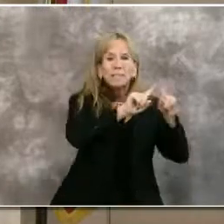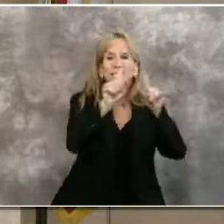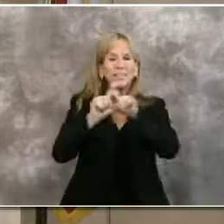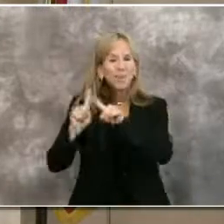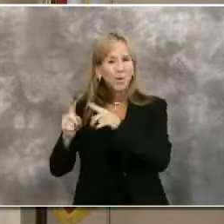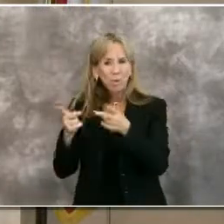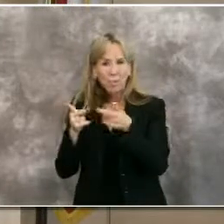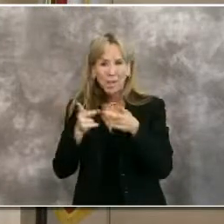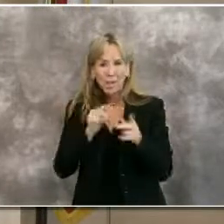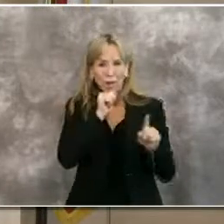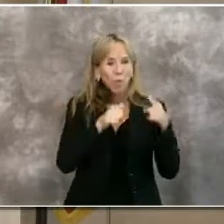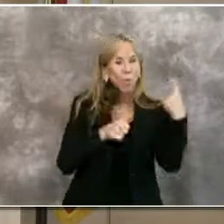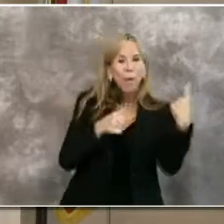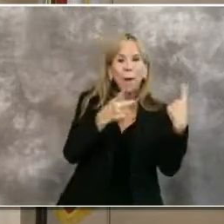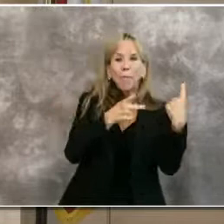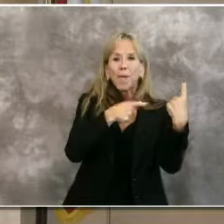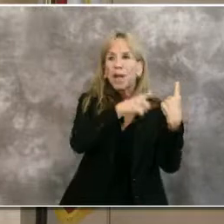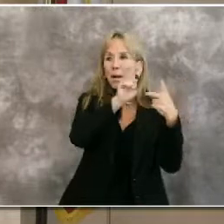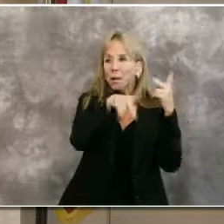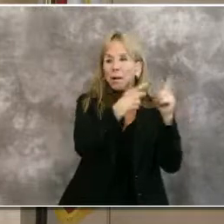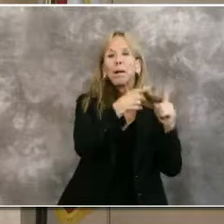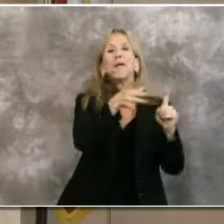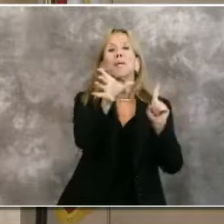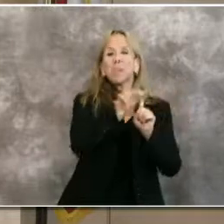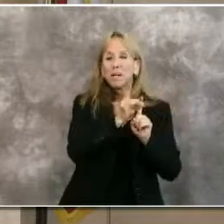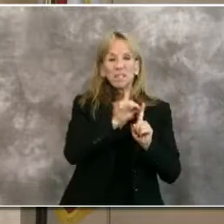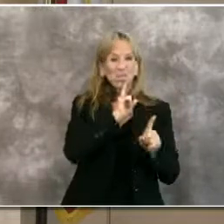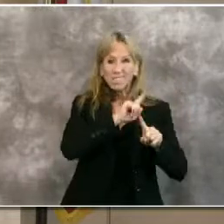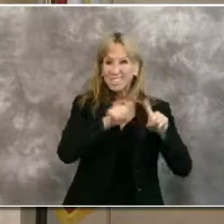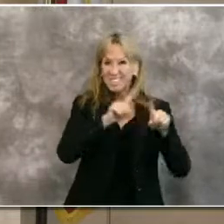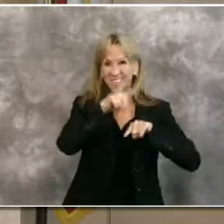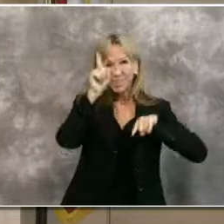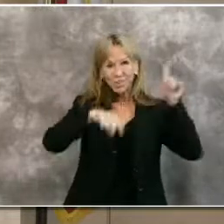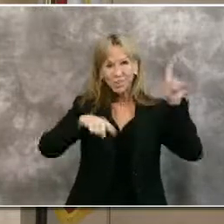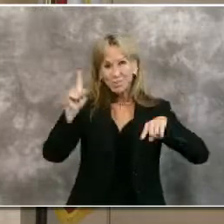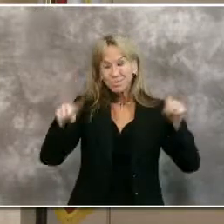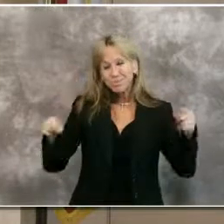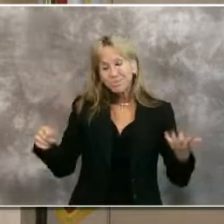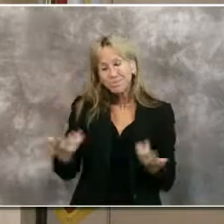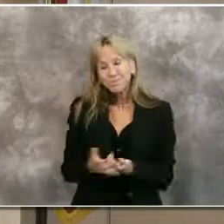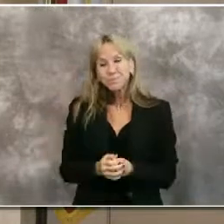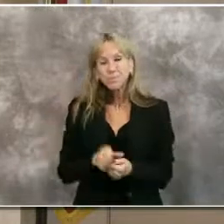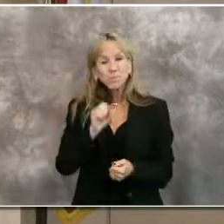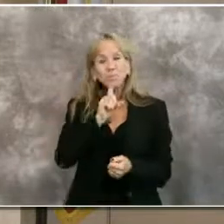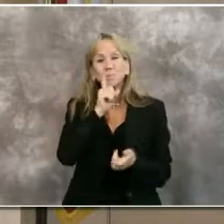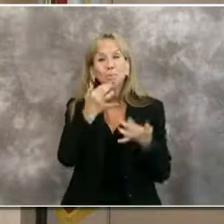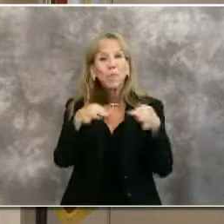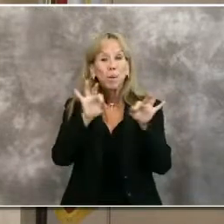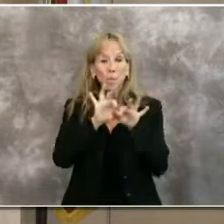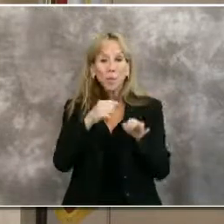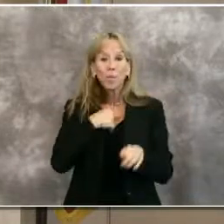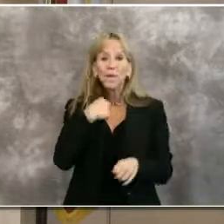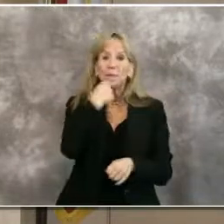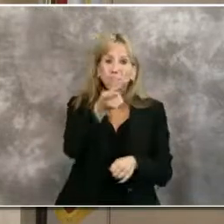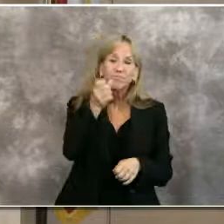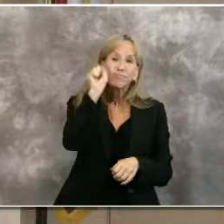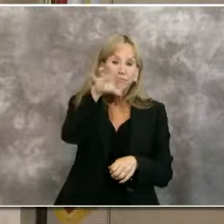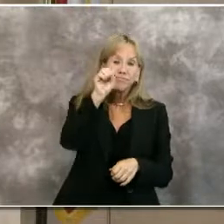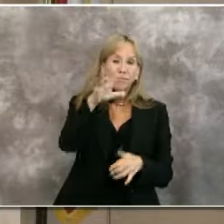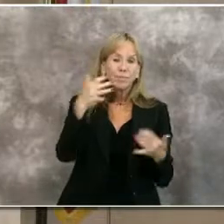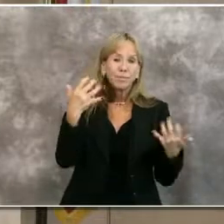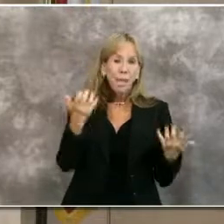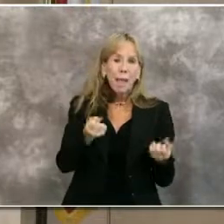might be 1 or 2 people that are positive. So the point of the matter, the cases that we report every day, today we